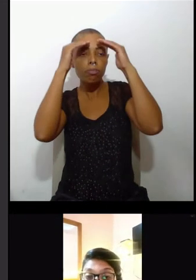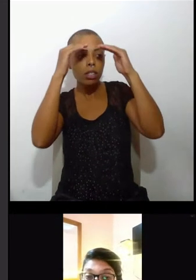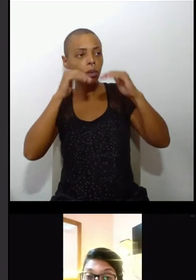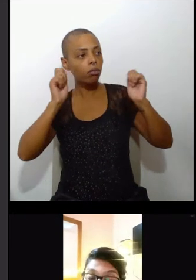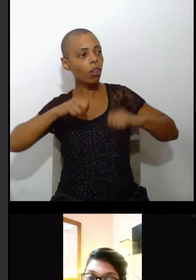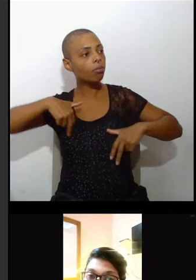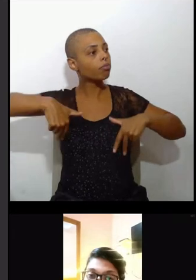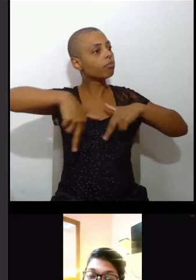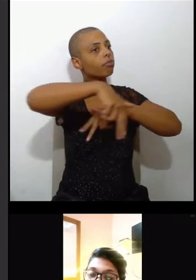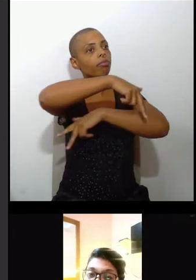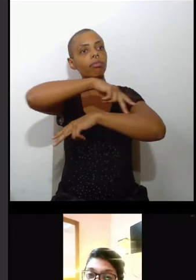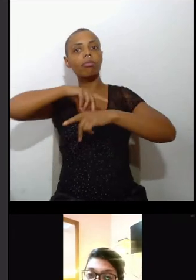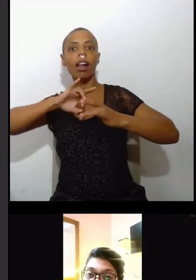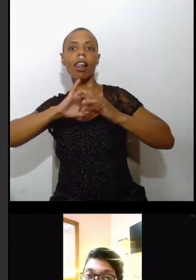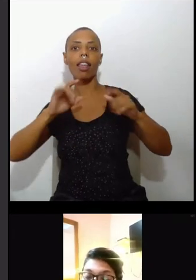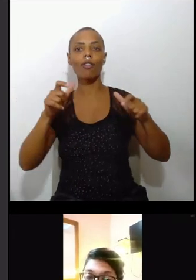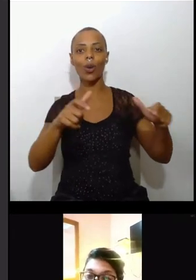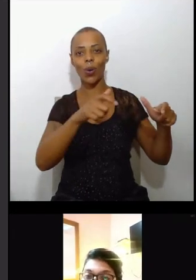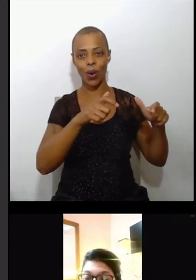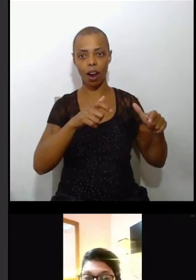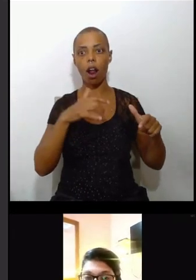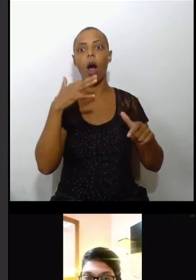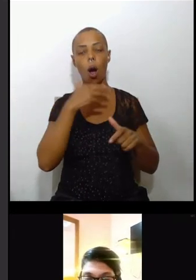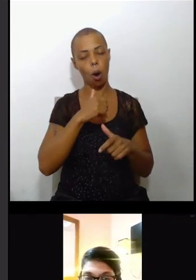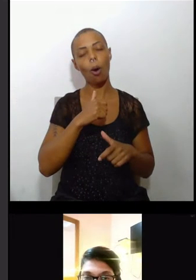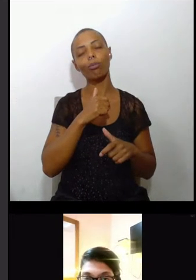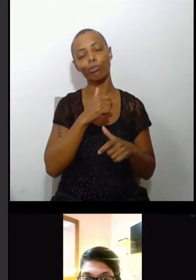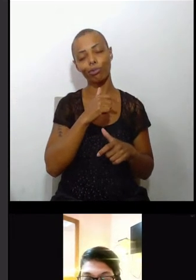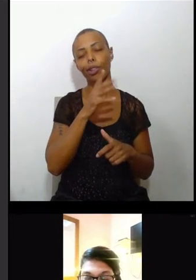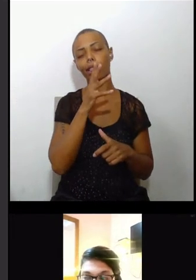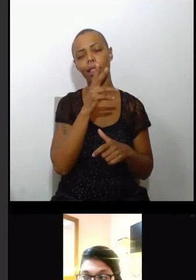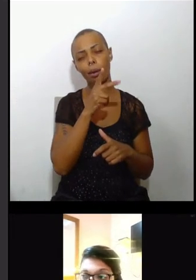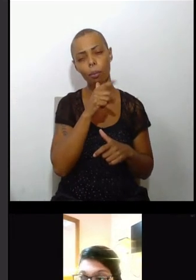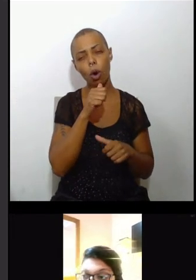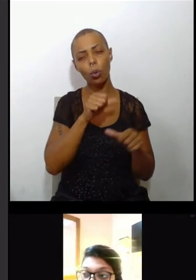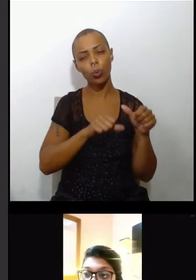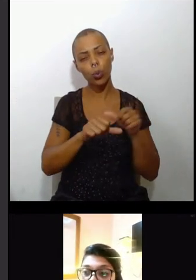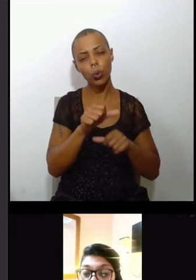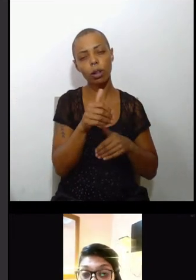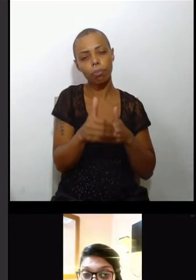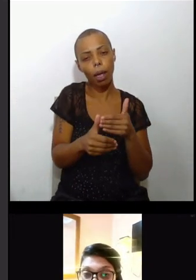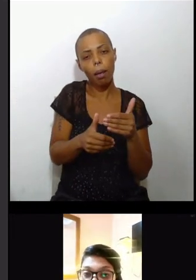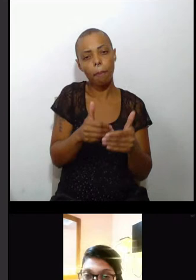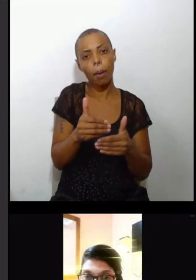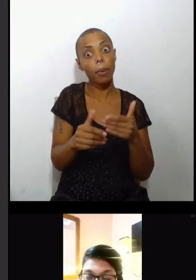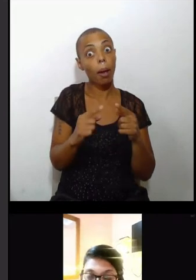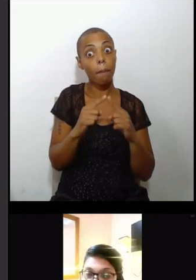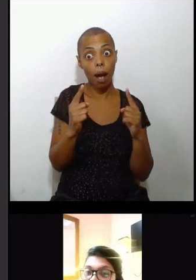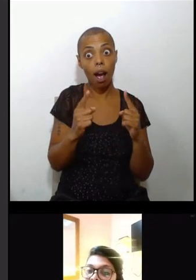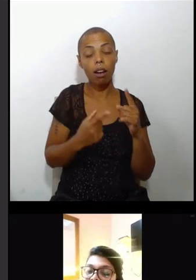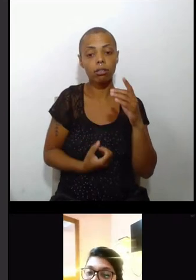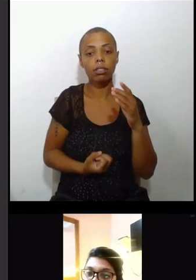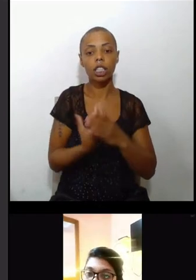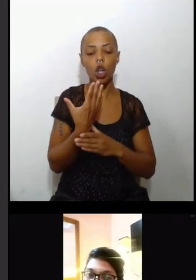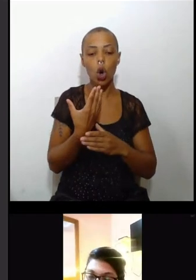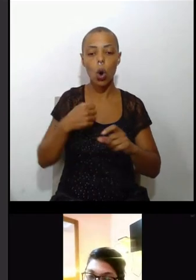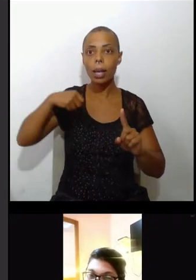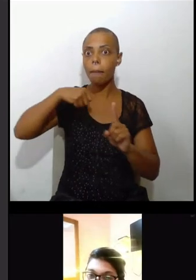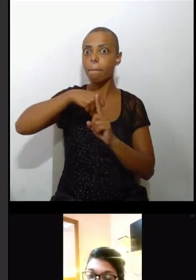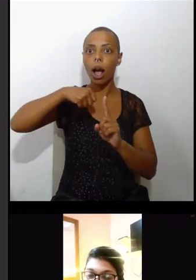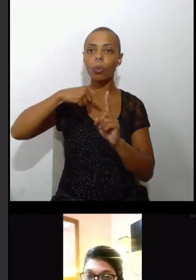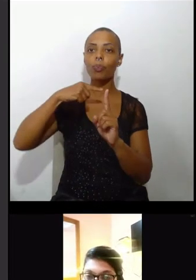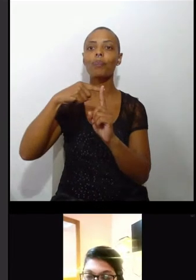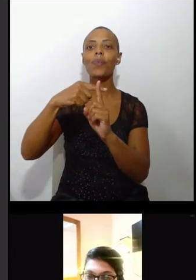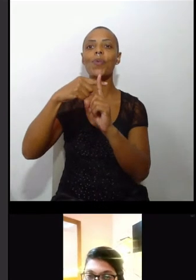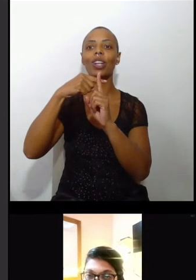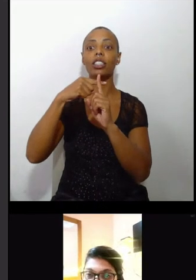but it has definitely created a very very positive impact which we have observed ourselves when we were on